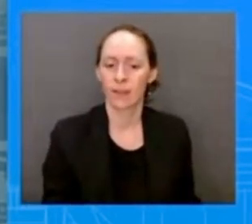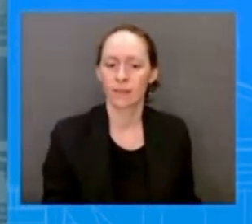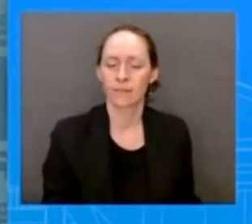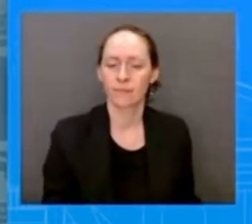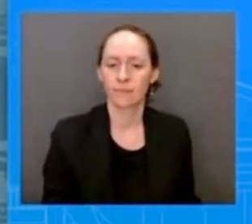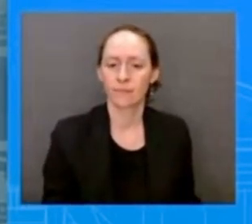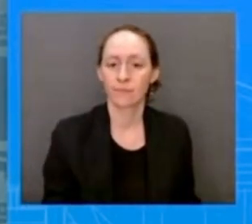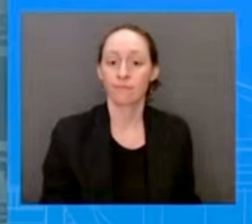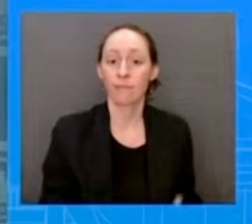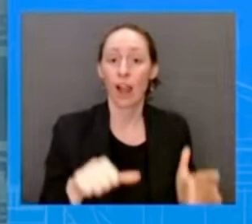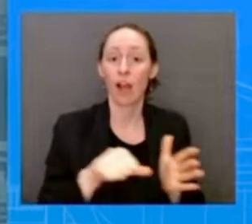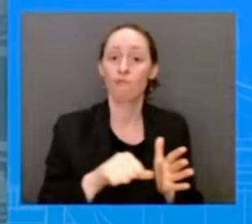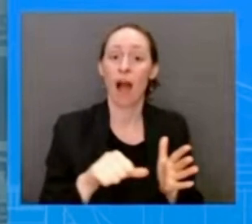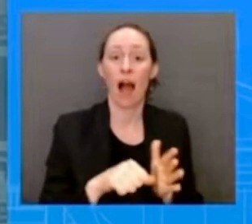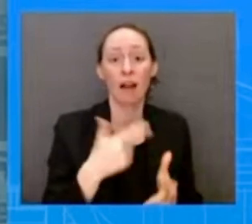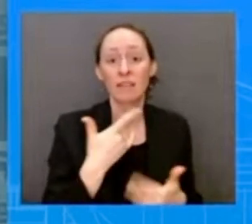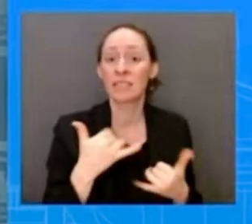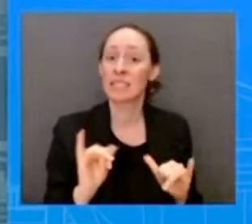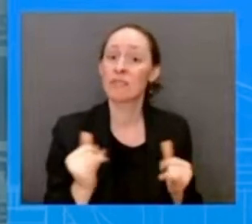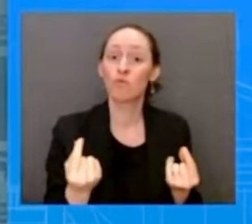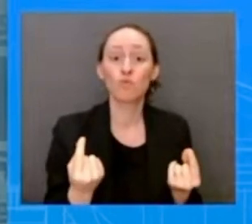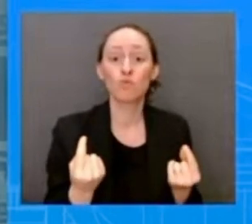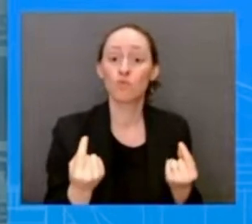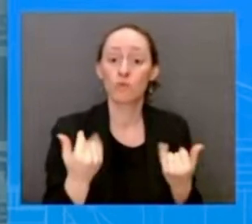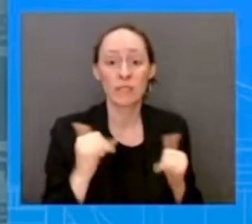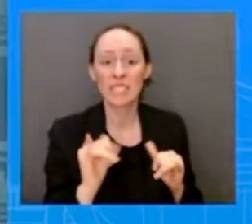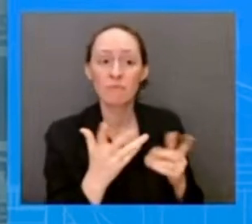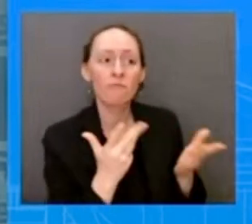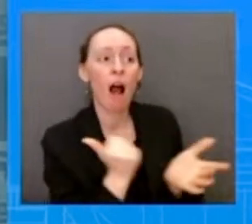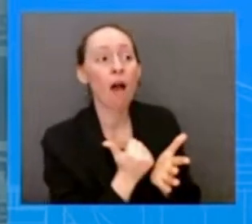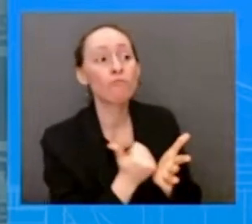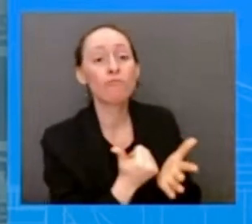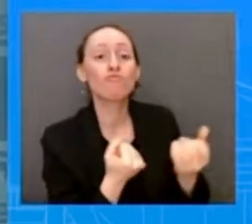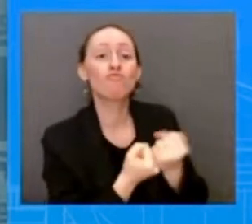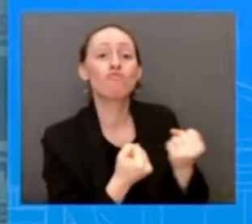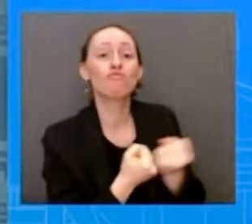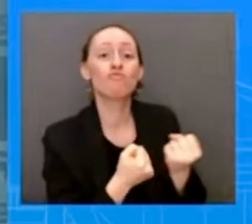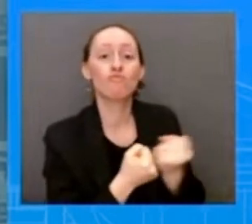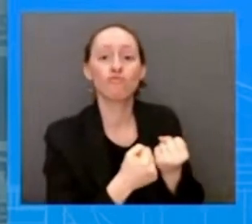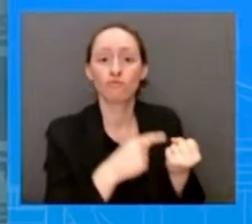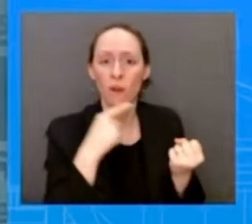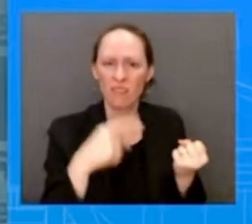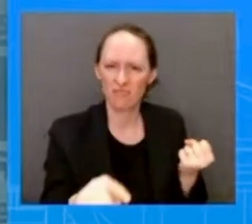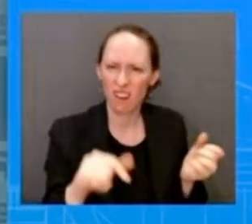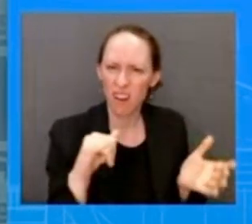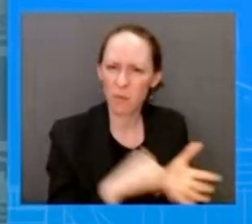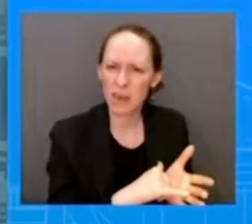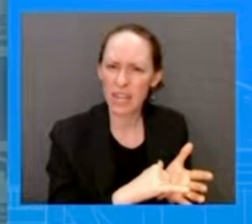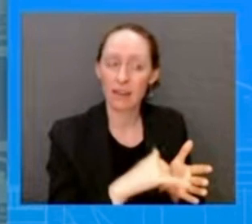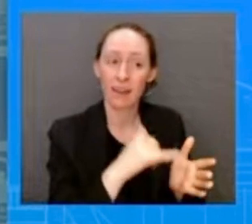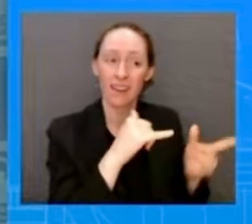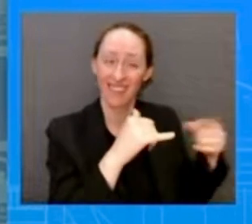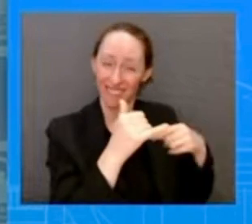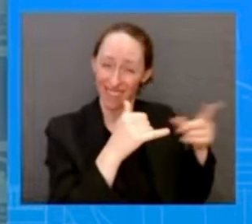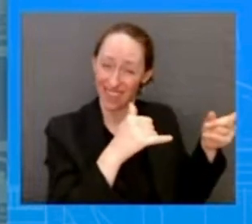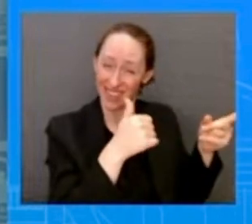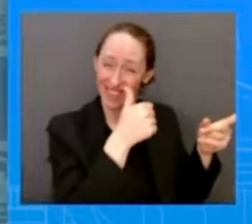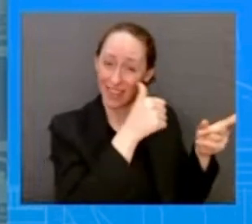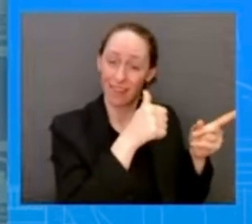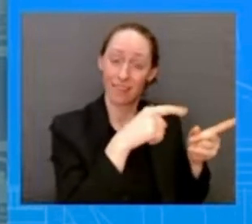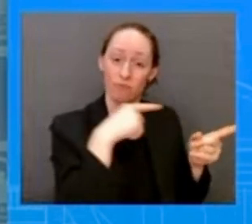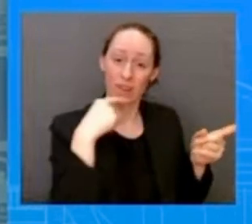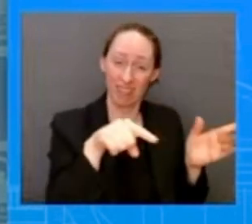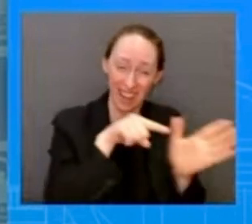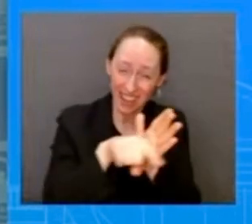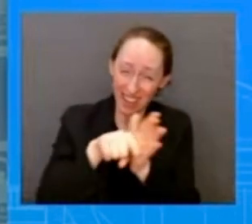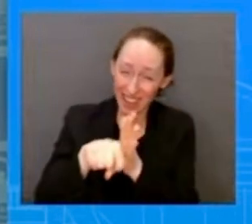Russia so that they can continue to kill Ukrainians, as they continue to crack down on protesters in their own country, and as they continue to support terrorists throughout